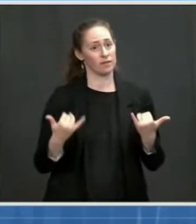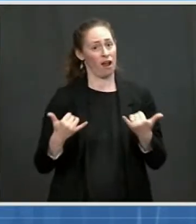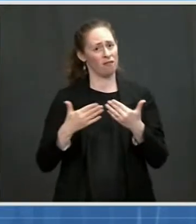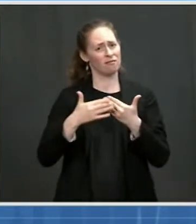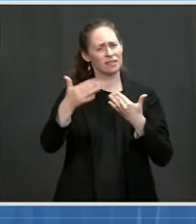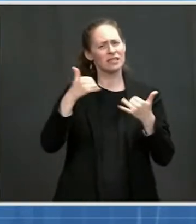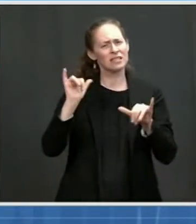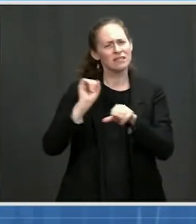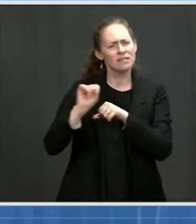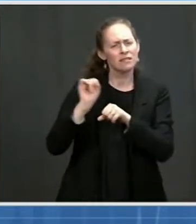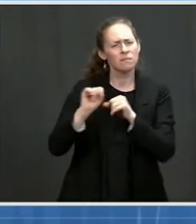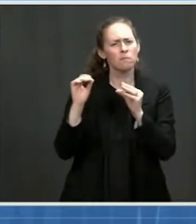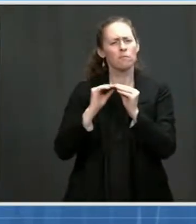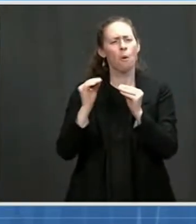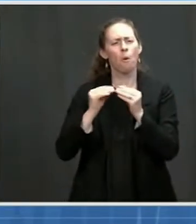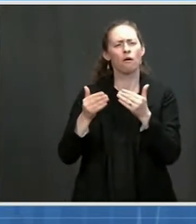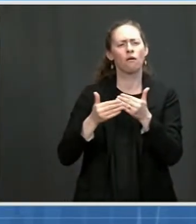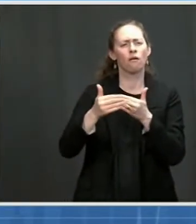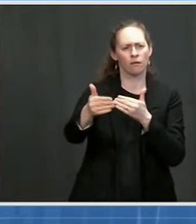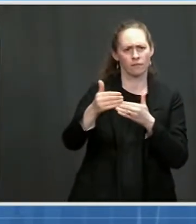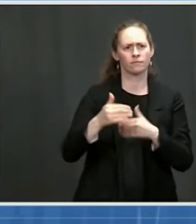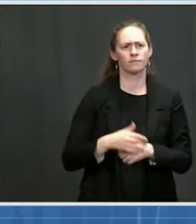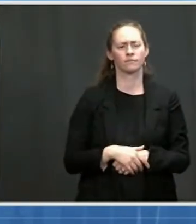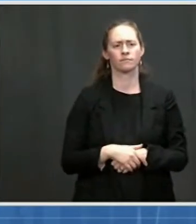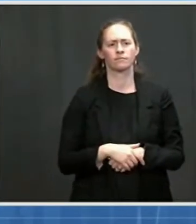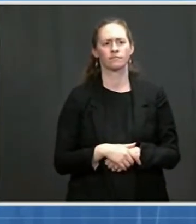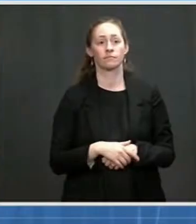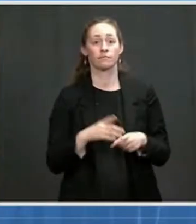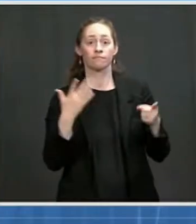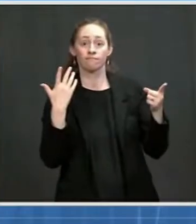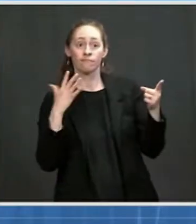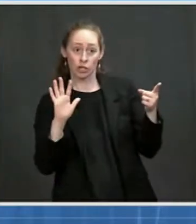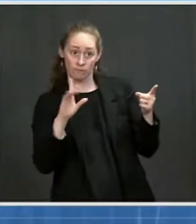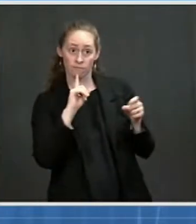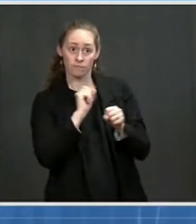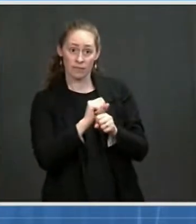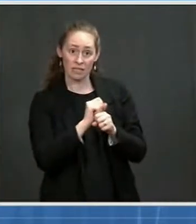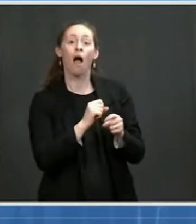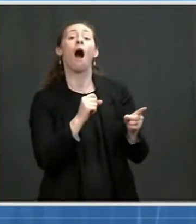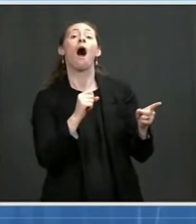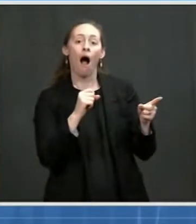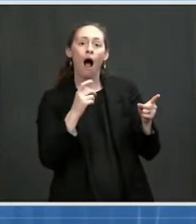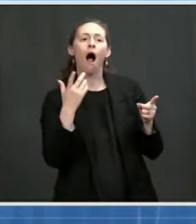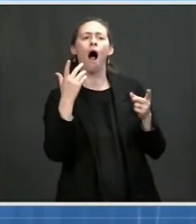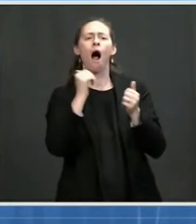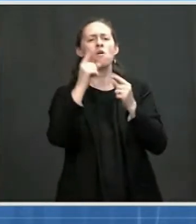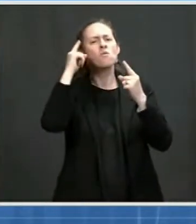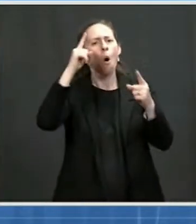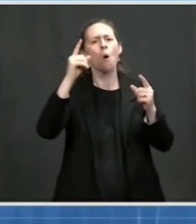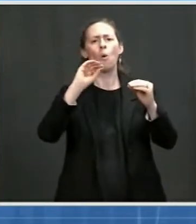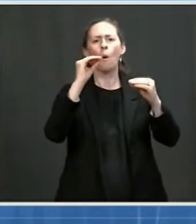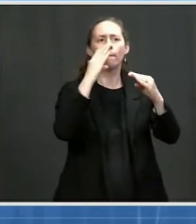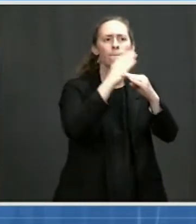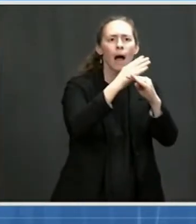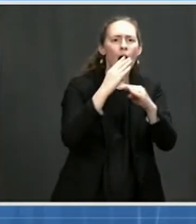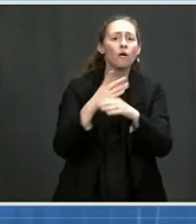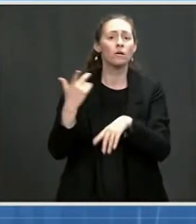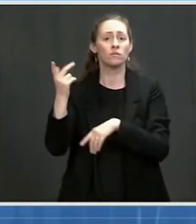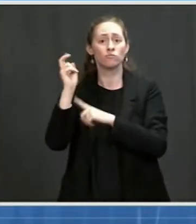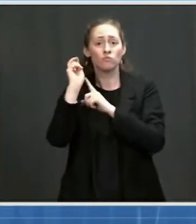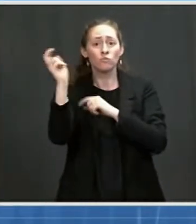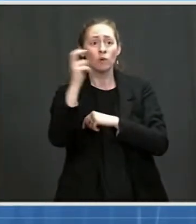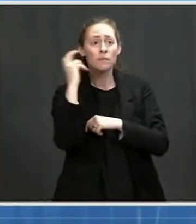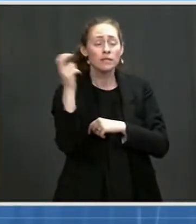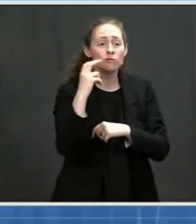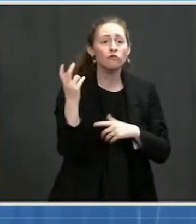is at yes does not face barriers to vaccination, assisting with transportation, creating more walk-up opportunities, having